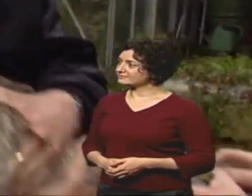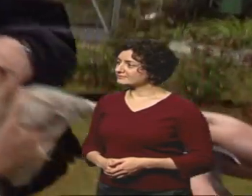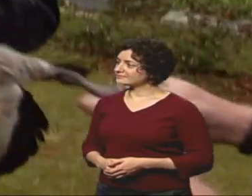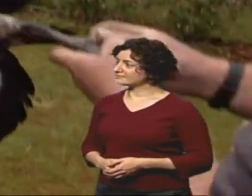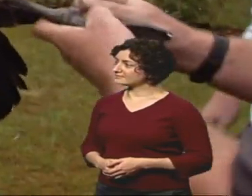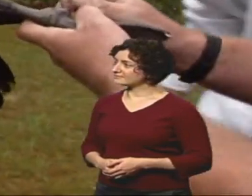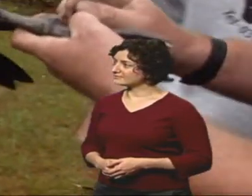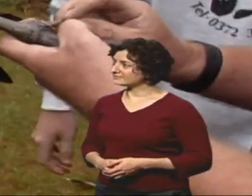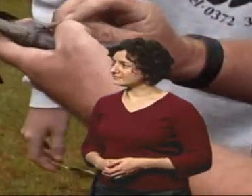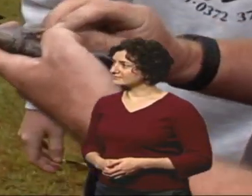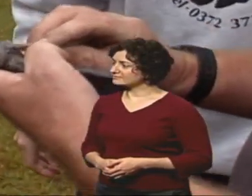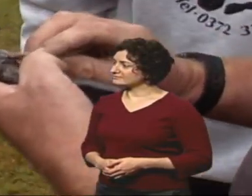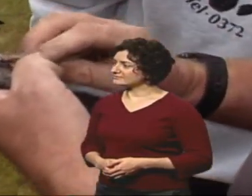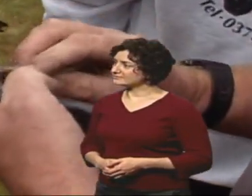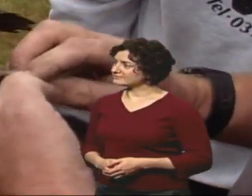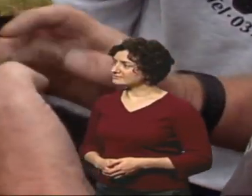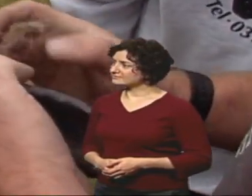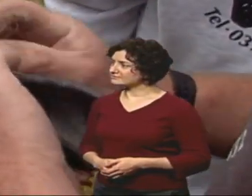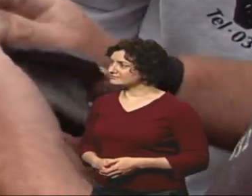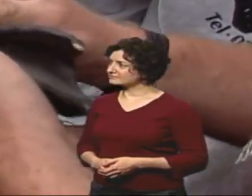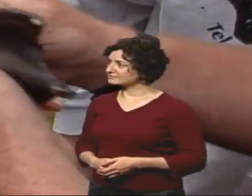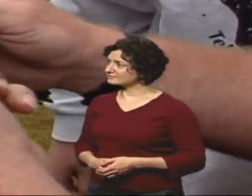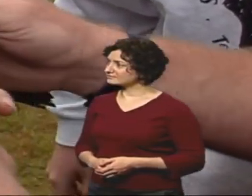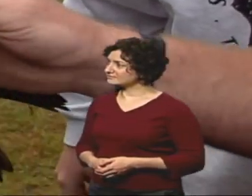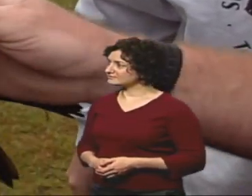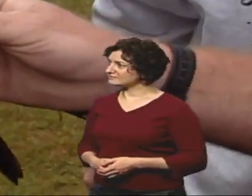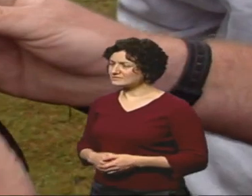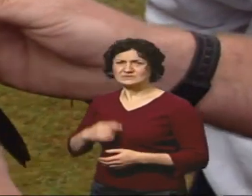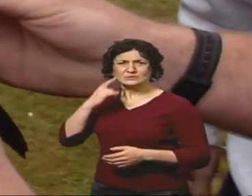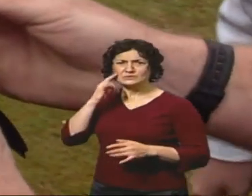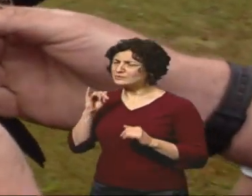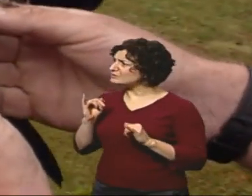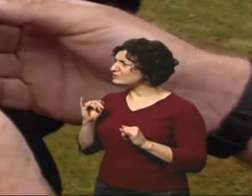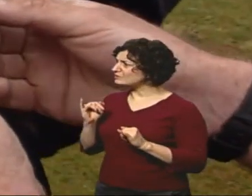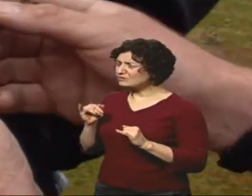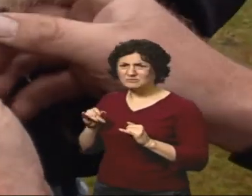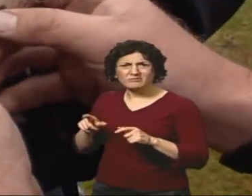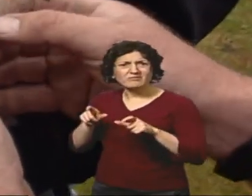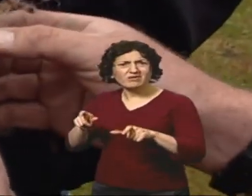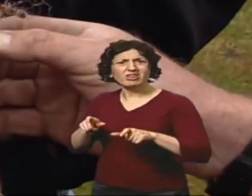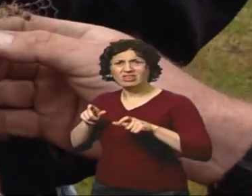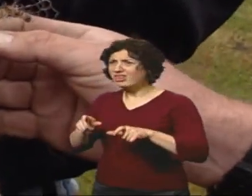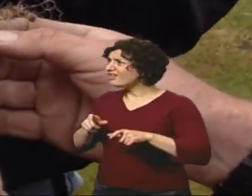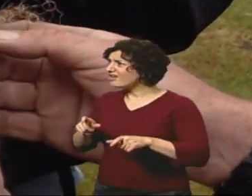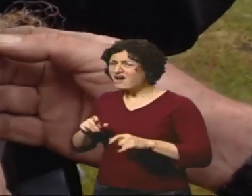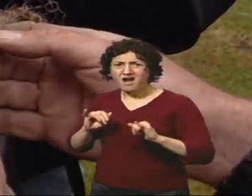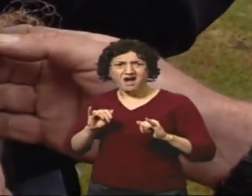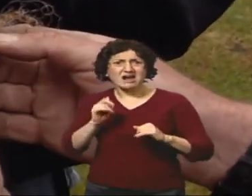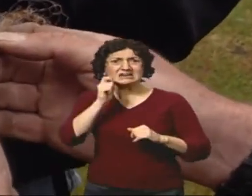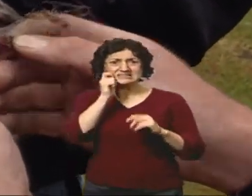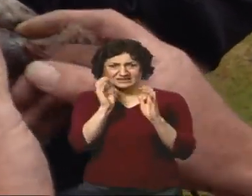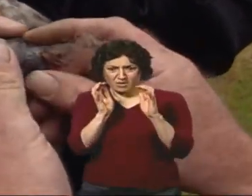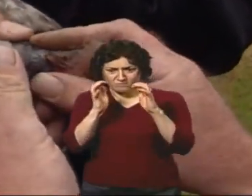Oh, sweetheart, I'm sorry about that. Oh, nasty. Oh, that's been in there a It's while. all growing in there, isn't it? That's been in there a while.